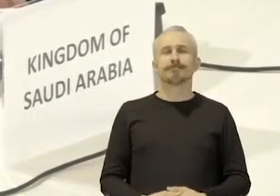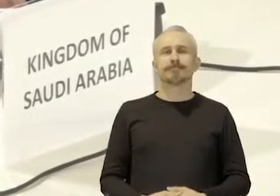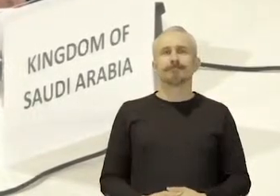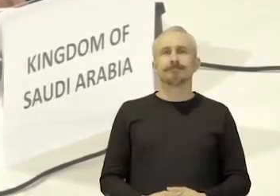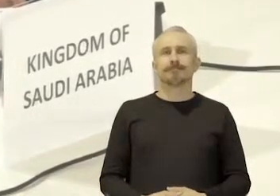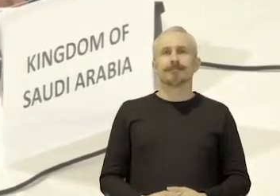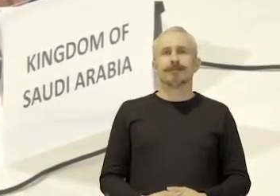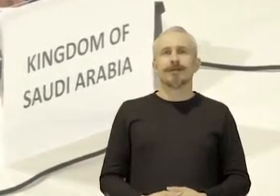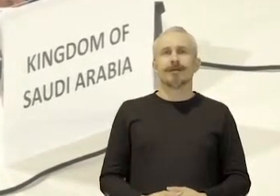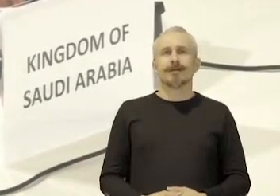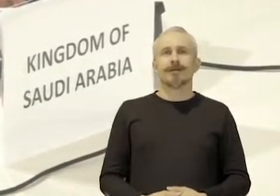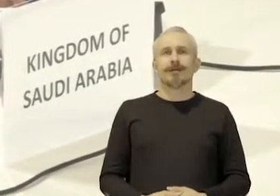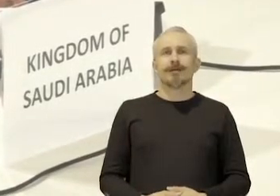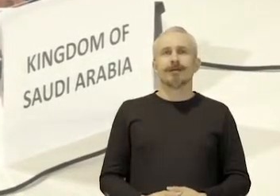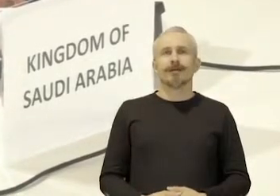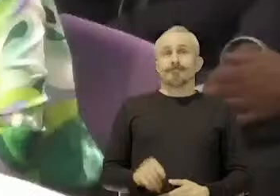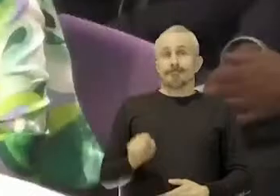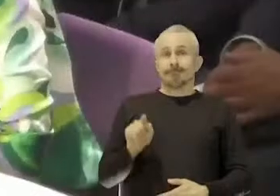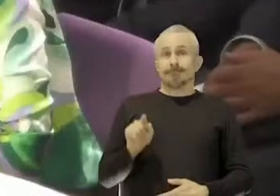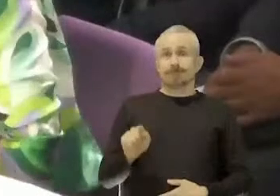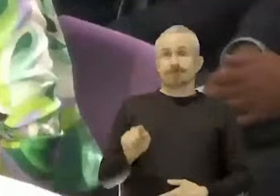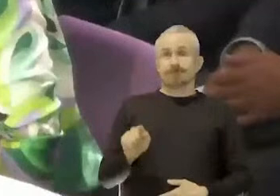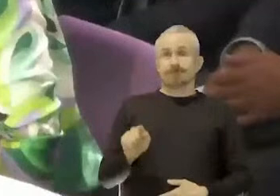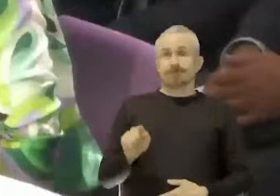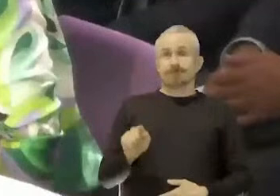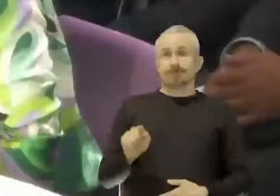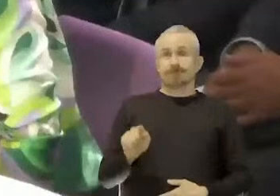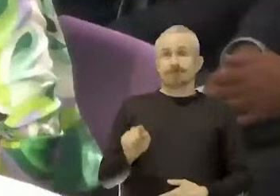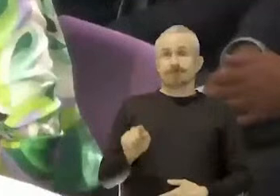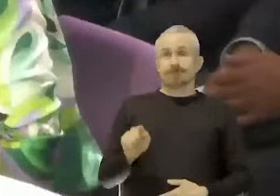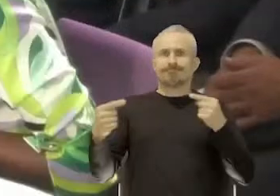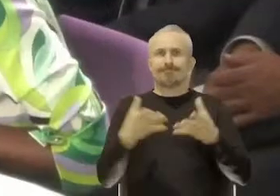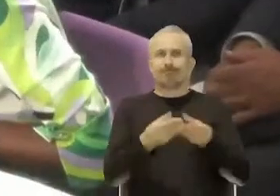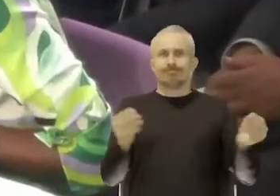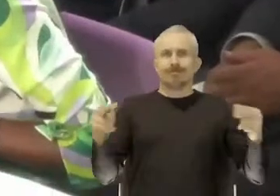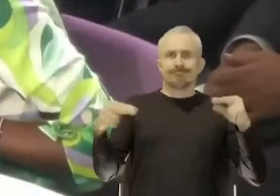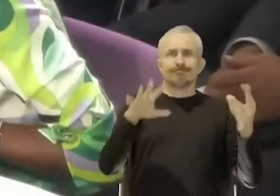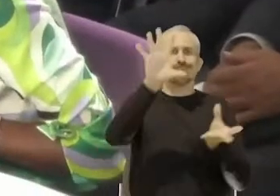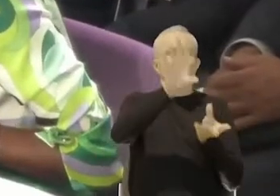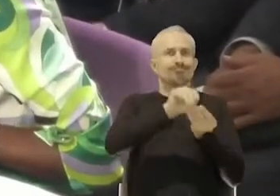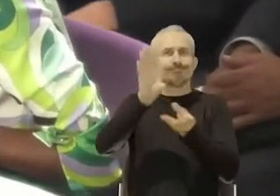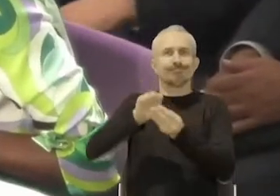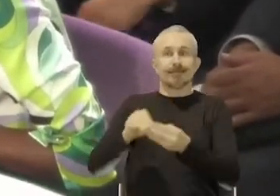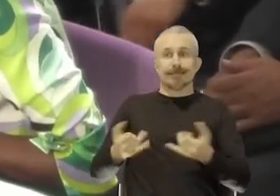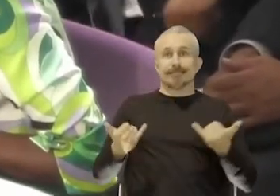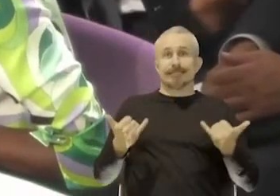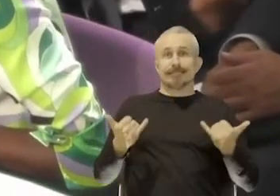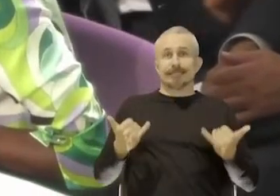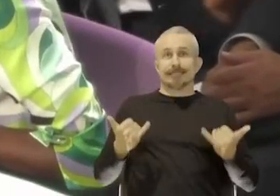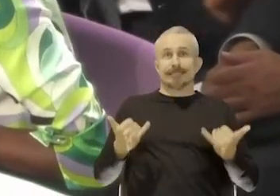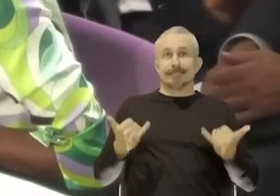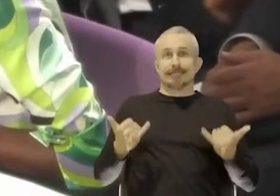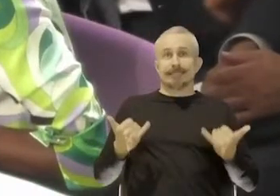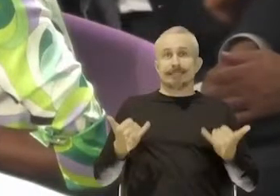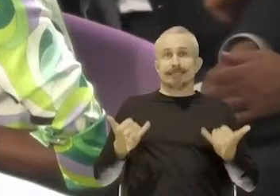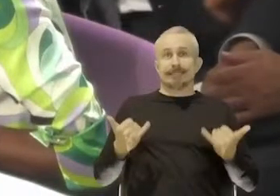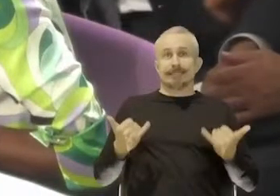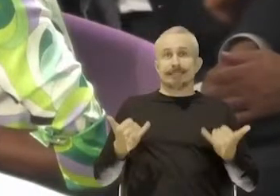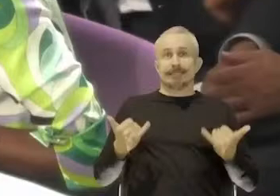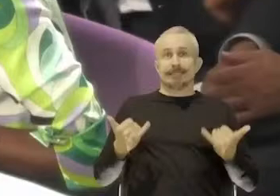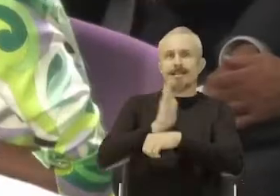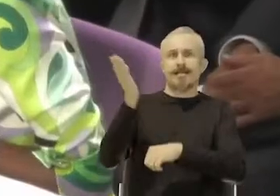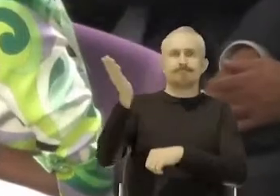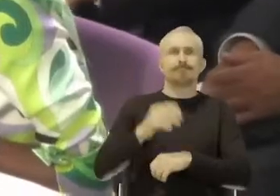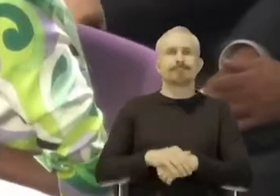for now, we have a pre-recorded message from the United States of America, the head of the delegation. Please, could we play